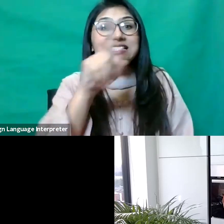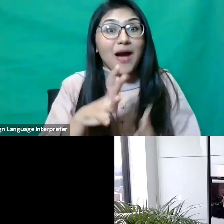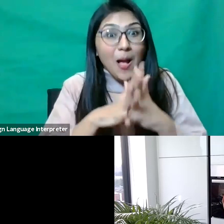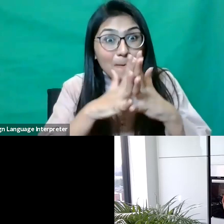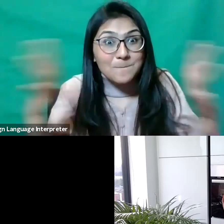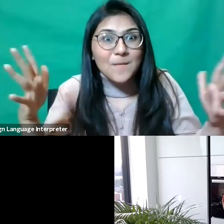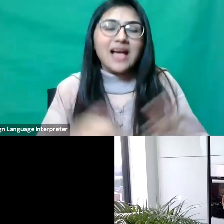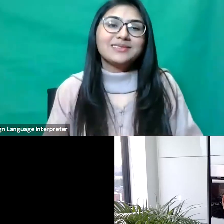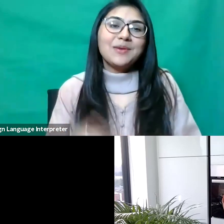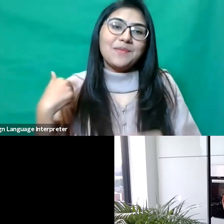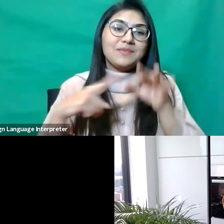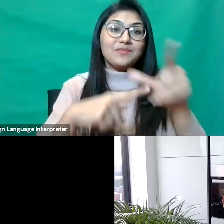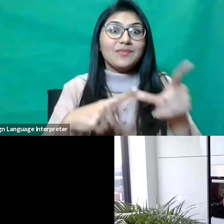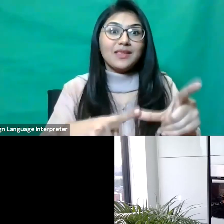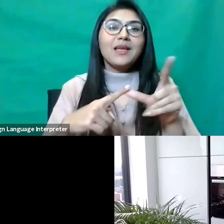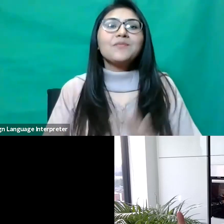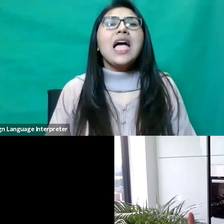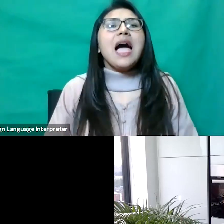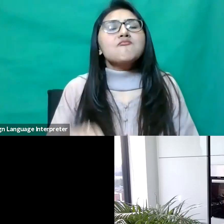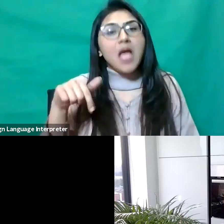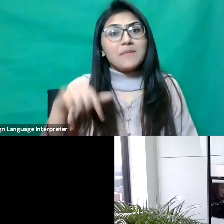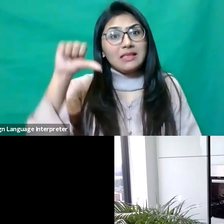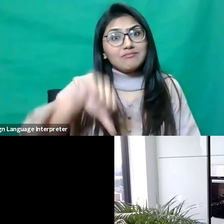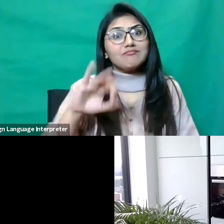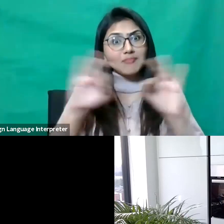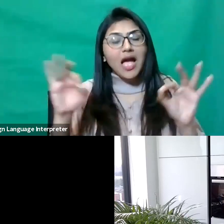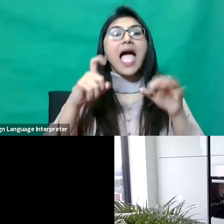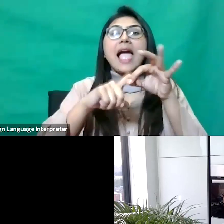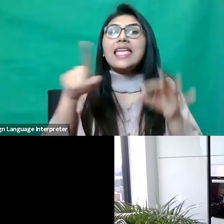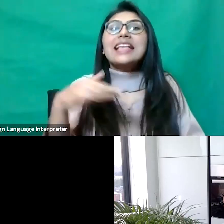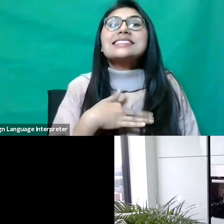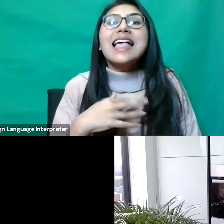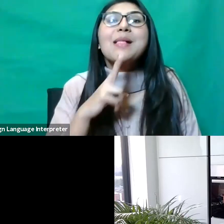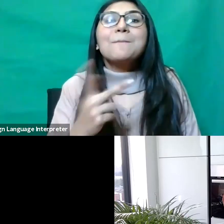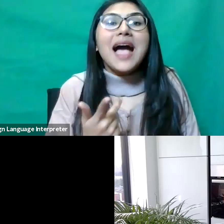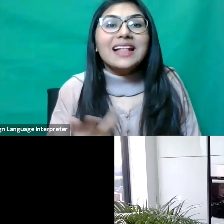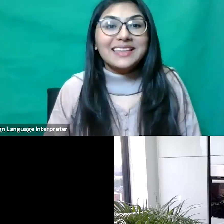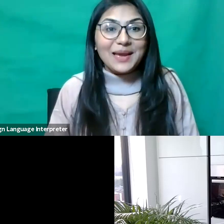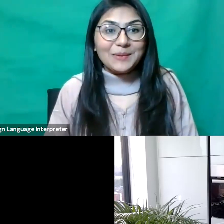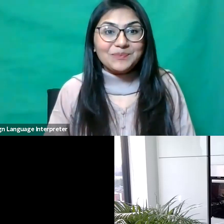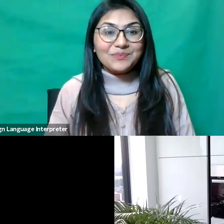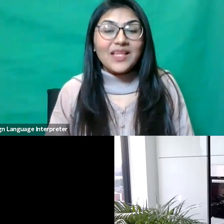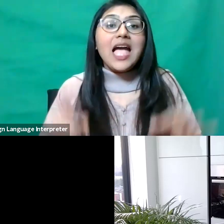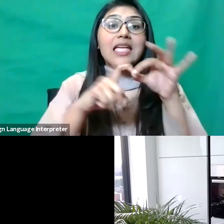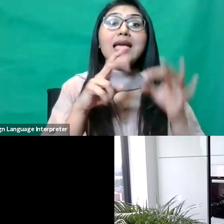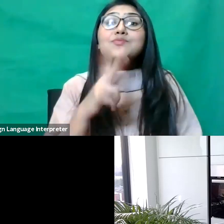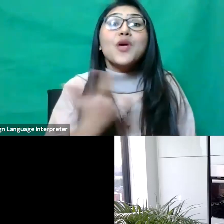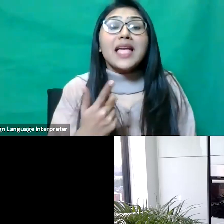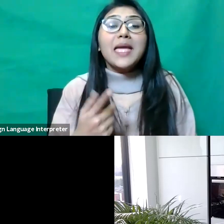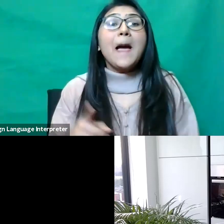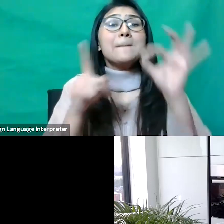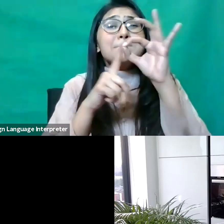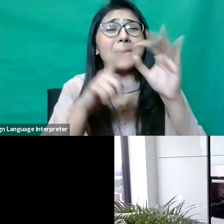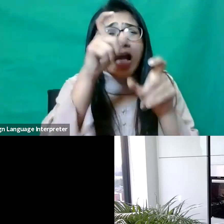we wrap up, is there anything that you want to share? Yes, I would like to mention that because in Pakistan, those